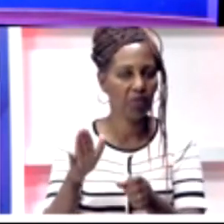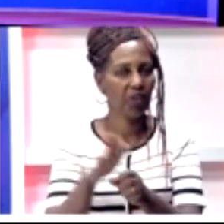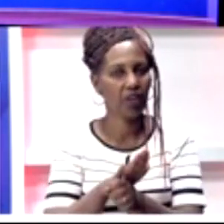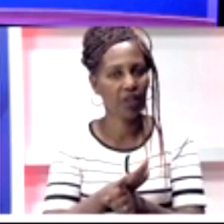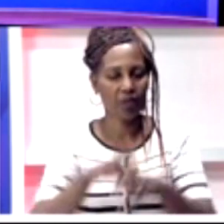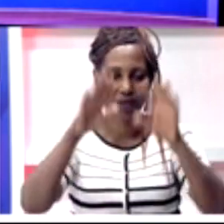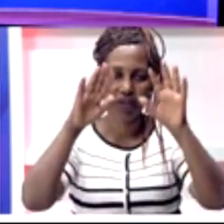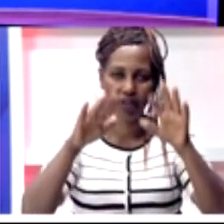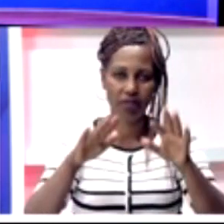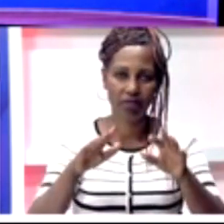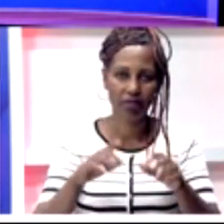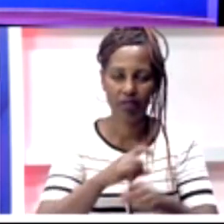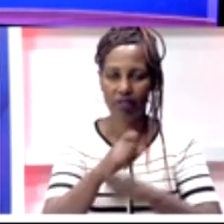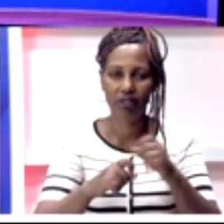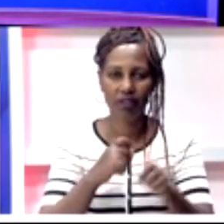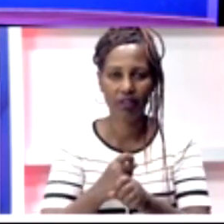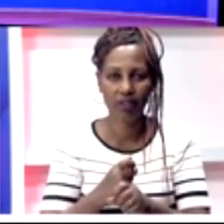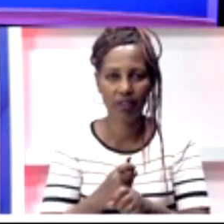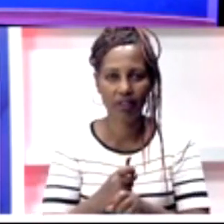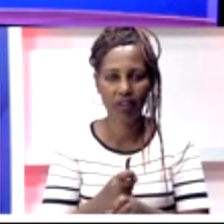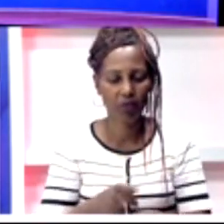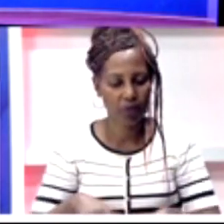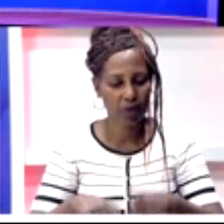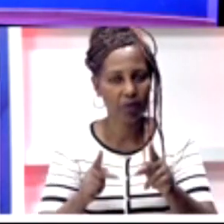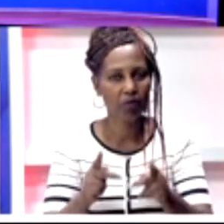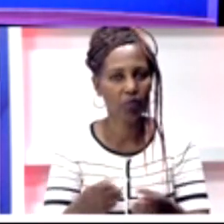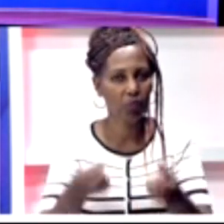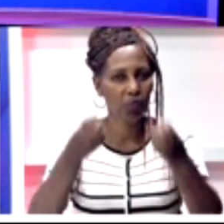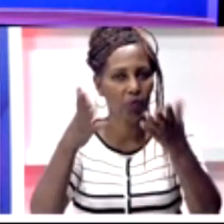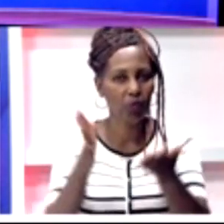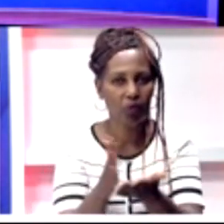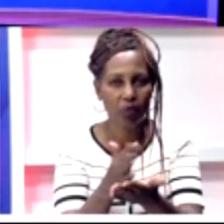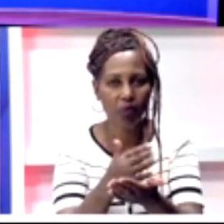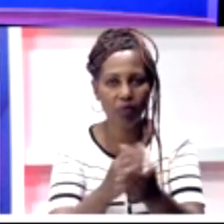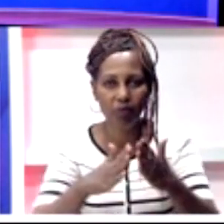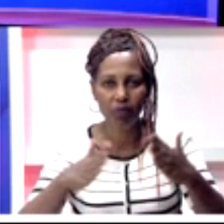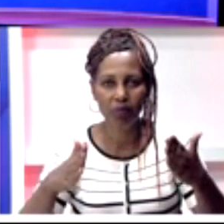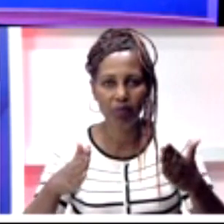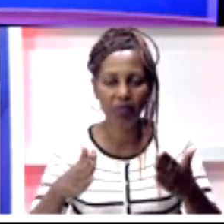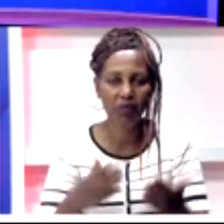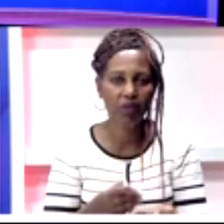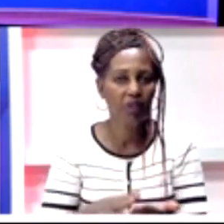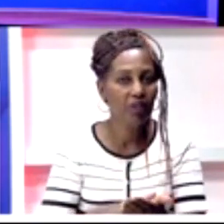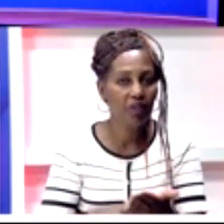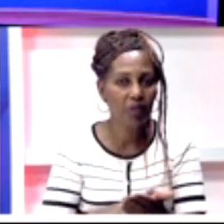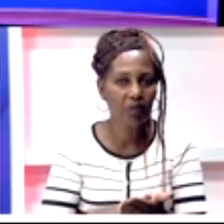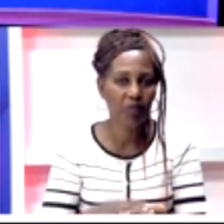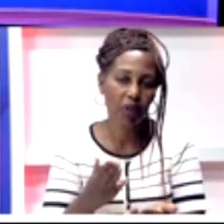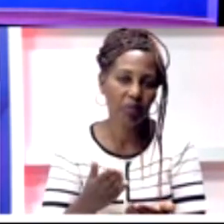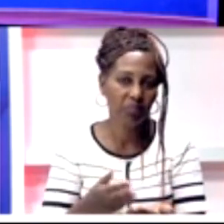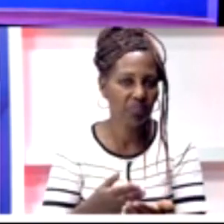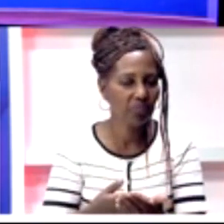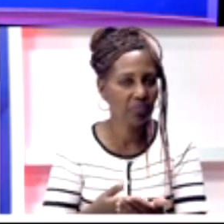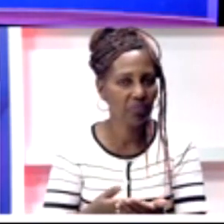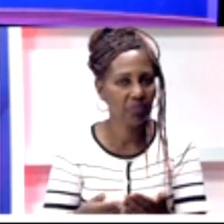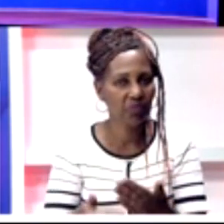harvesting much. Thus, Teff might be much cheaper next year."